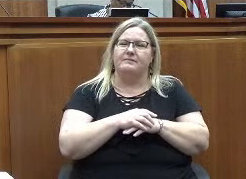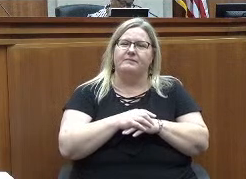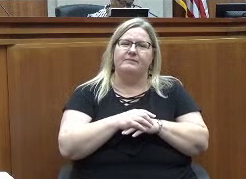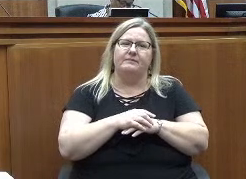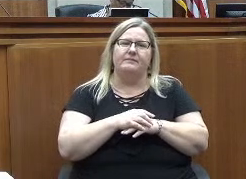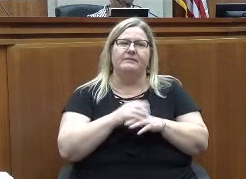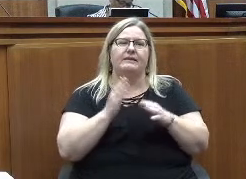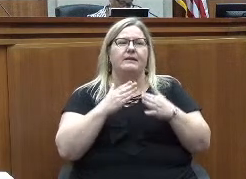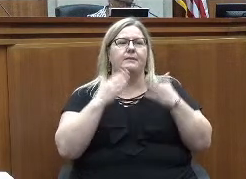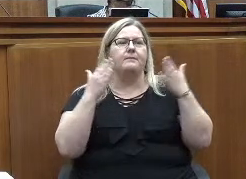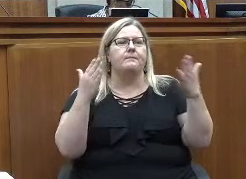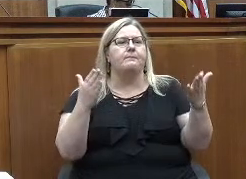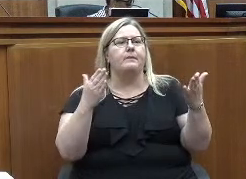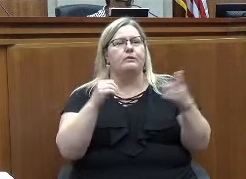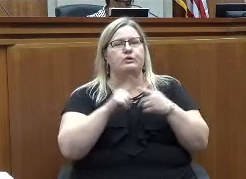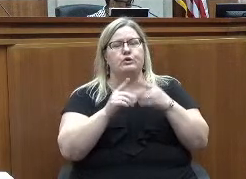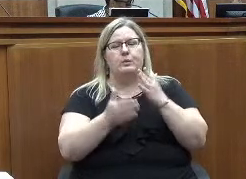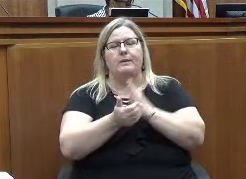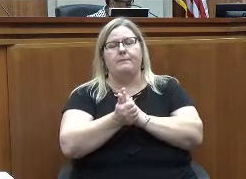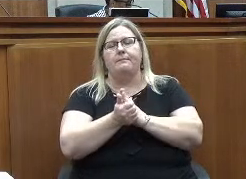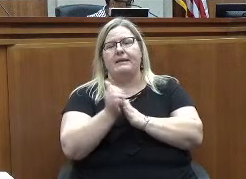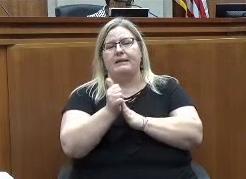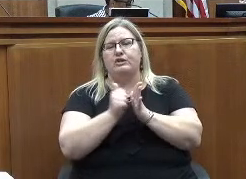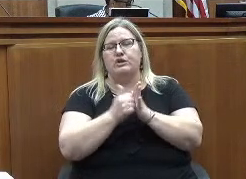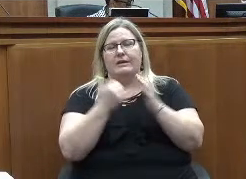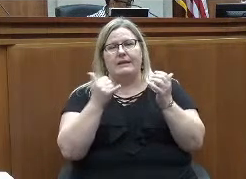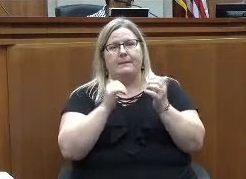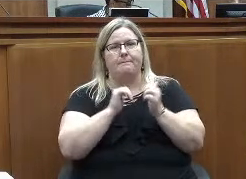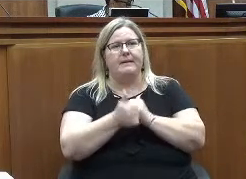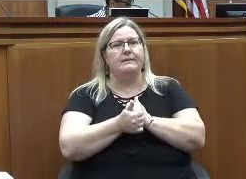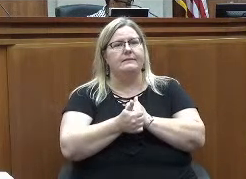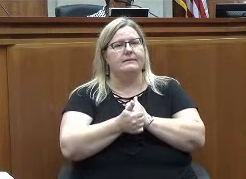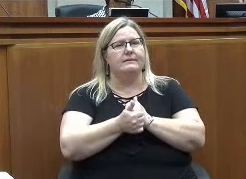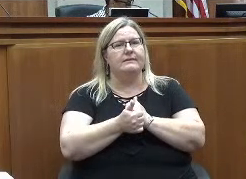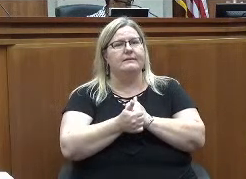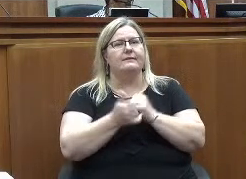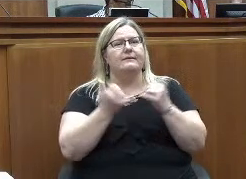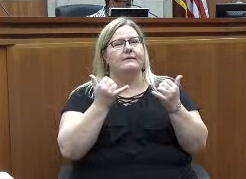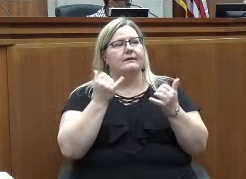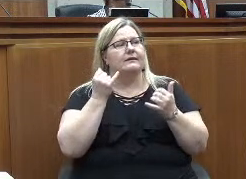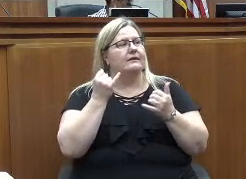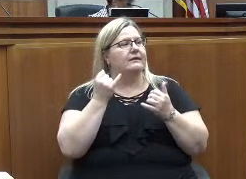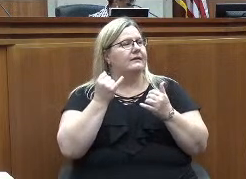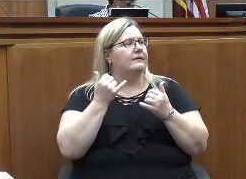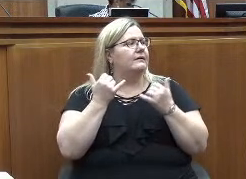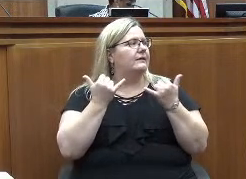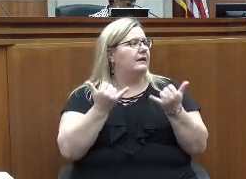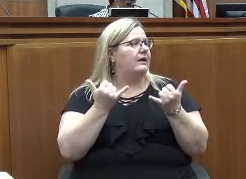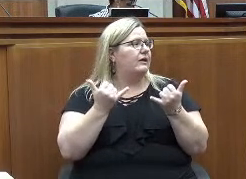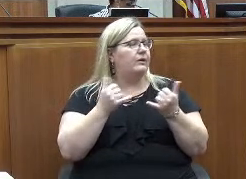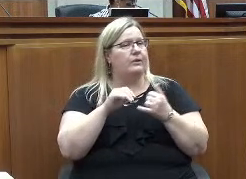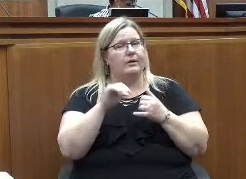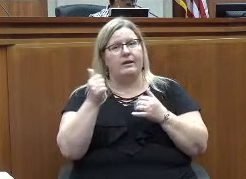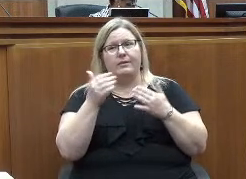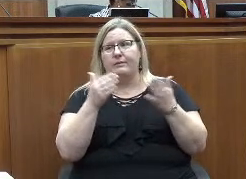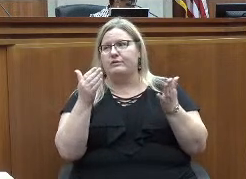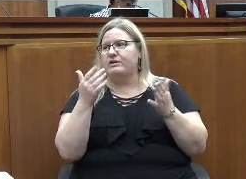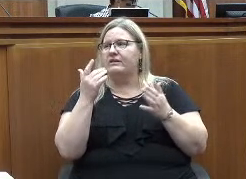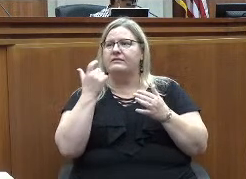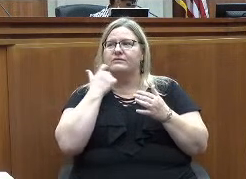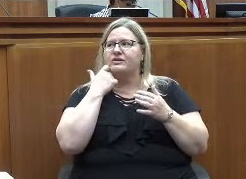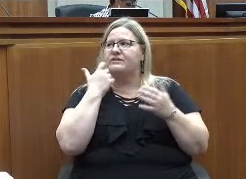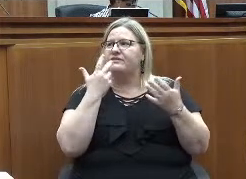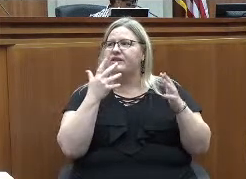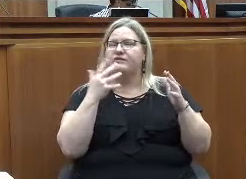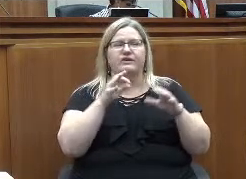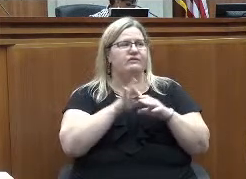The motion to amend the agenda has passed. Now, if you would like to make another motion. That's what we just did. That's what we just did. We just